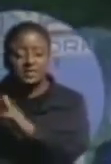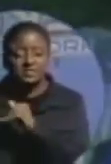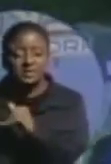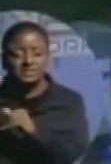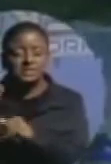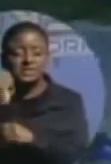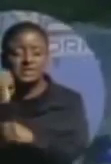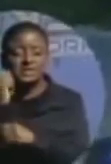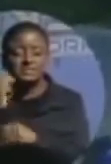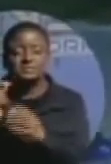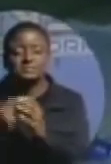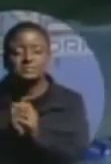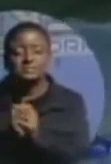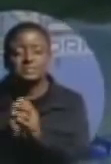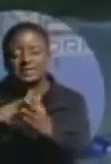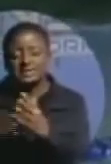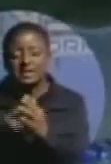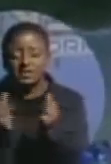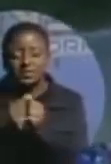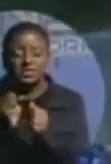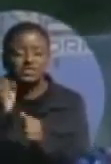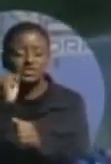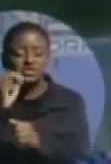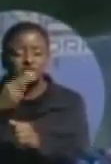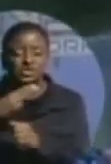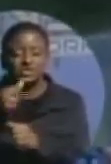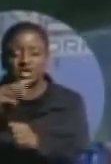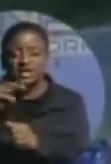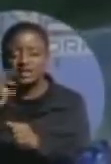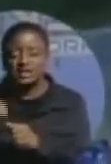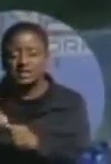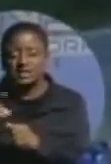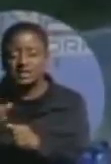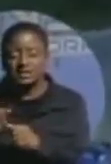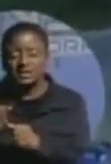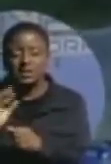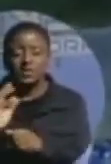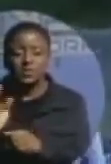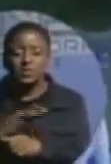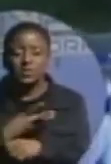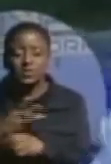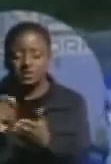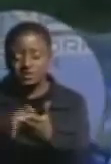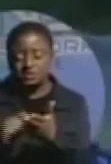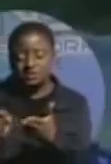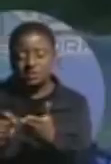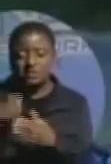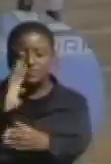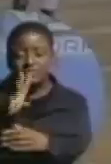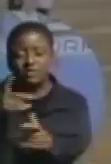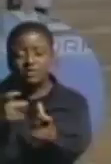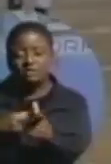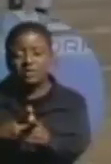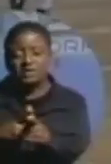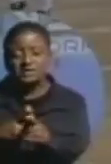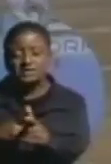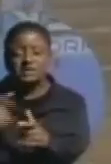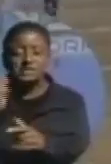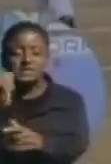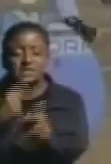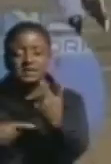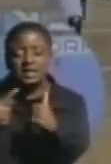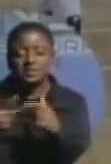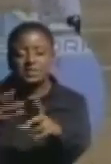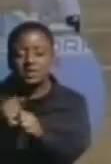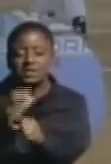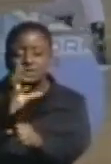started Ashanti, and she had them off with the slow pitching. You know, we were able to score four runs off her. Then Teela came, and we got six runs in